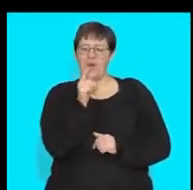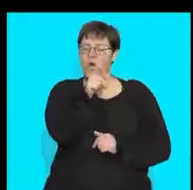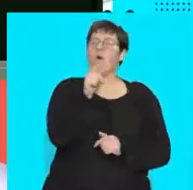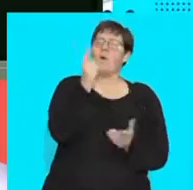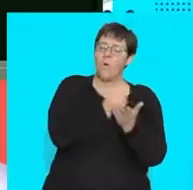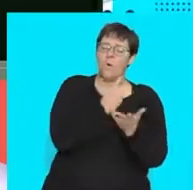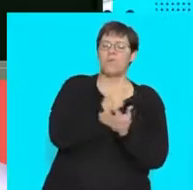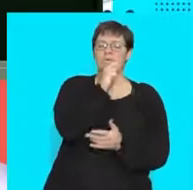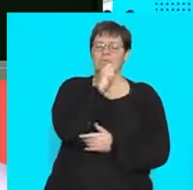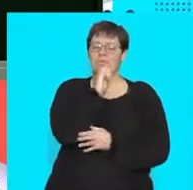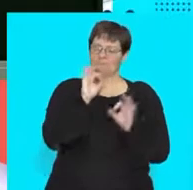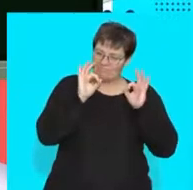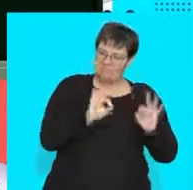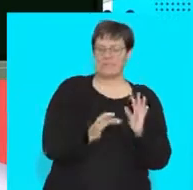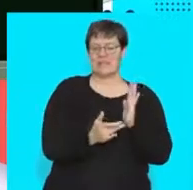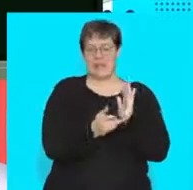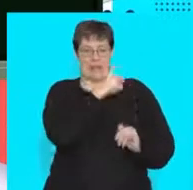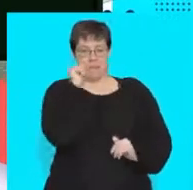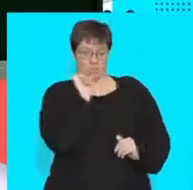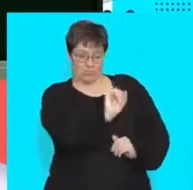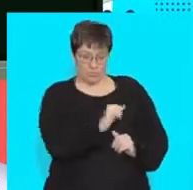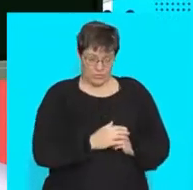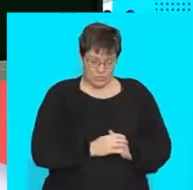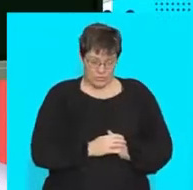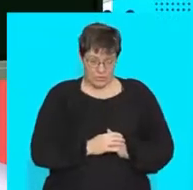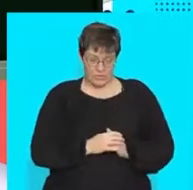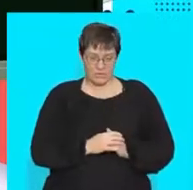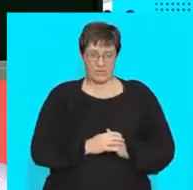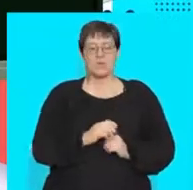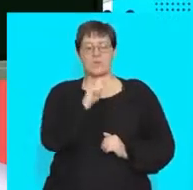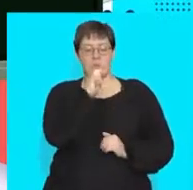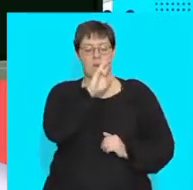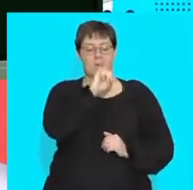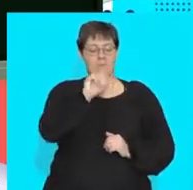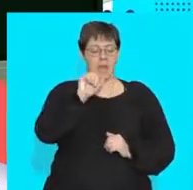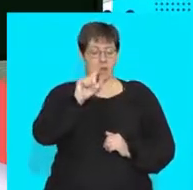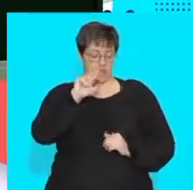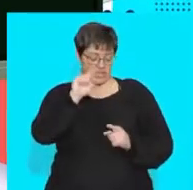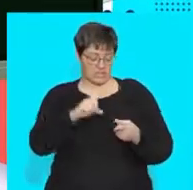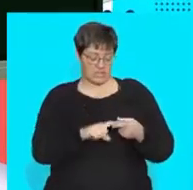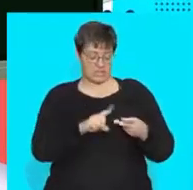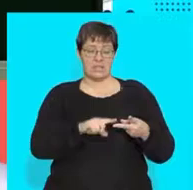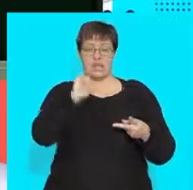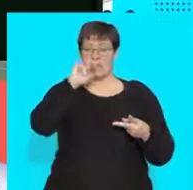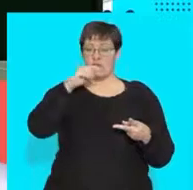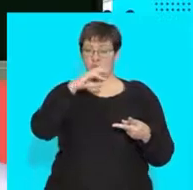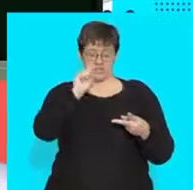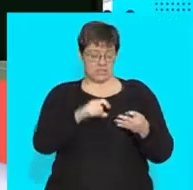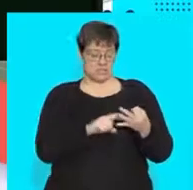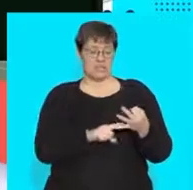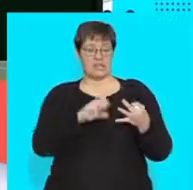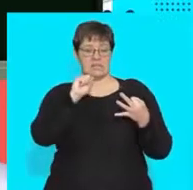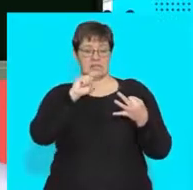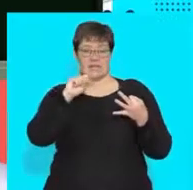you to always use the scientific names, right? So you use malleus, incus,